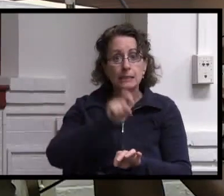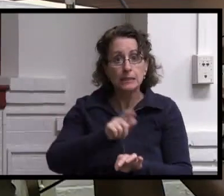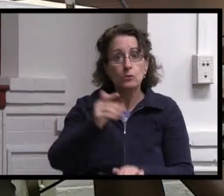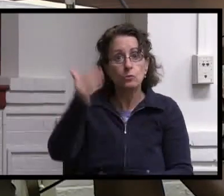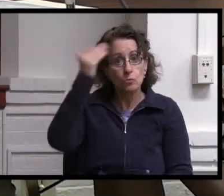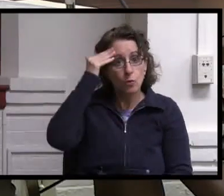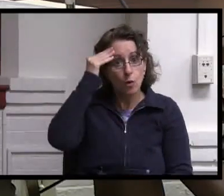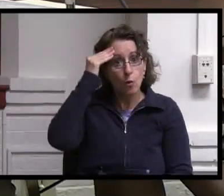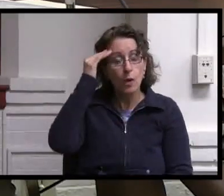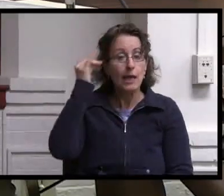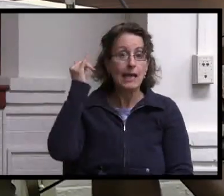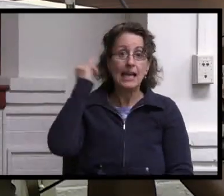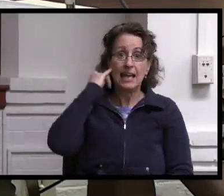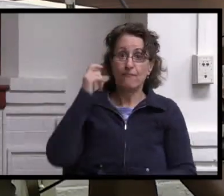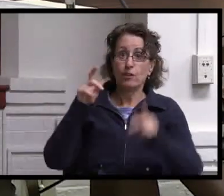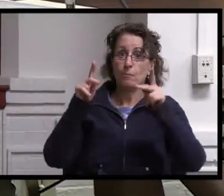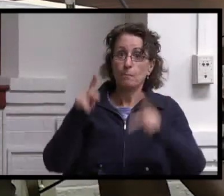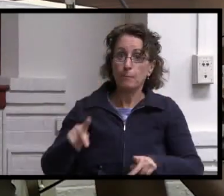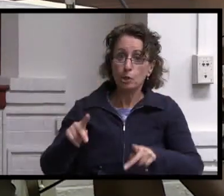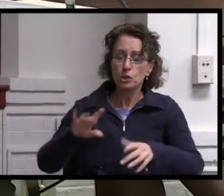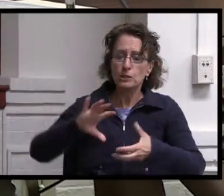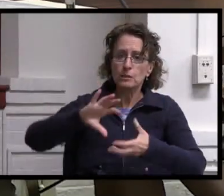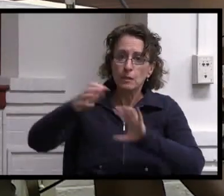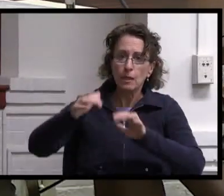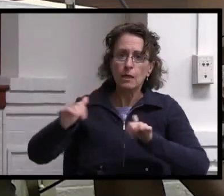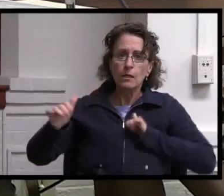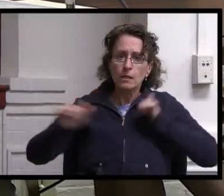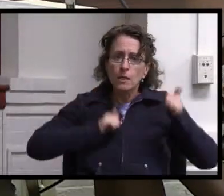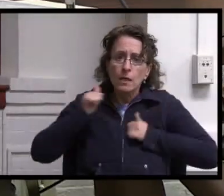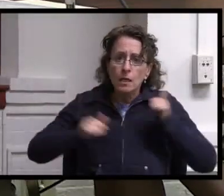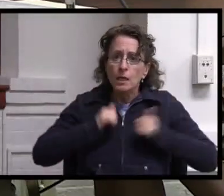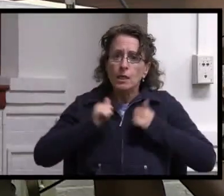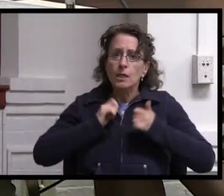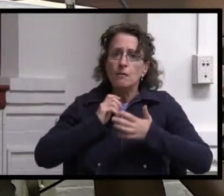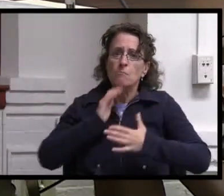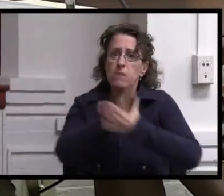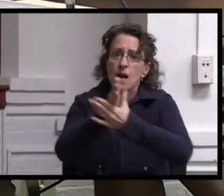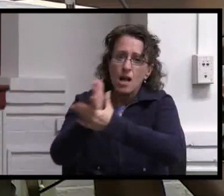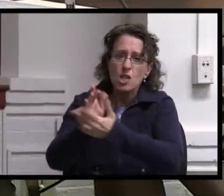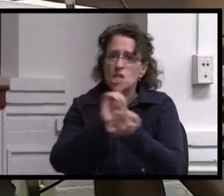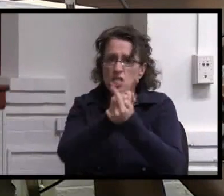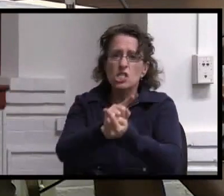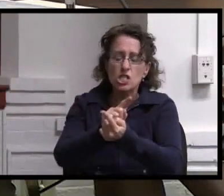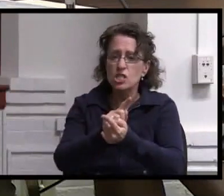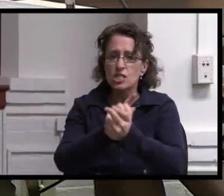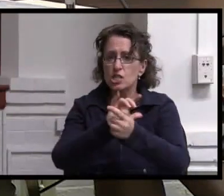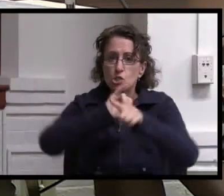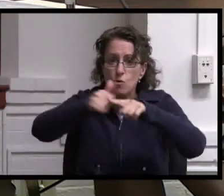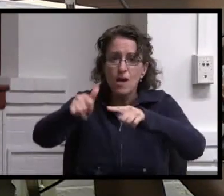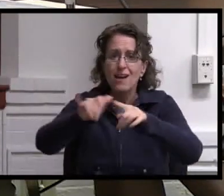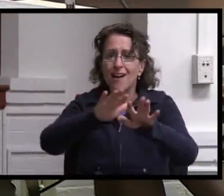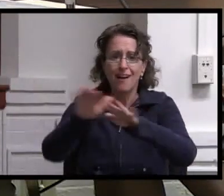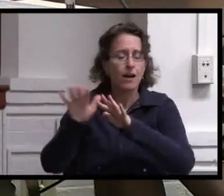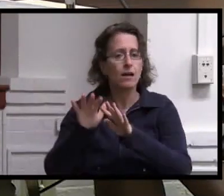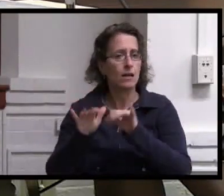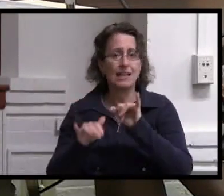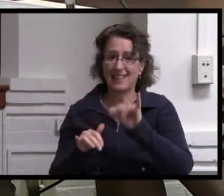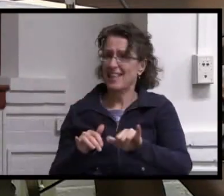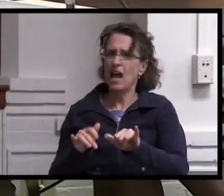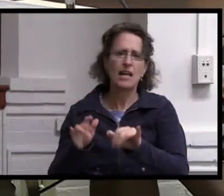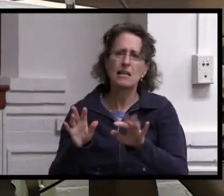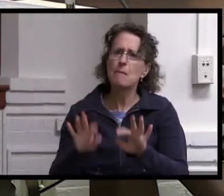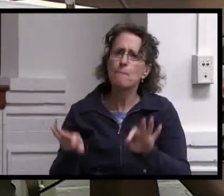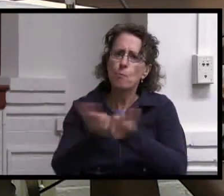there who is being disorderly or aggressive, those are the individuals that we want to